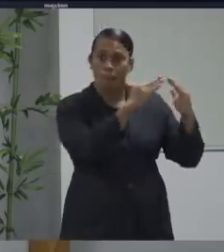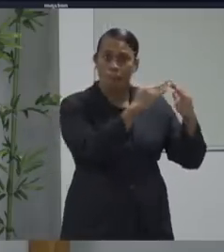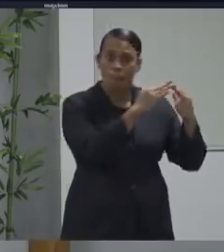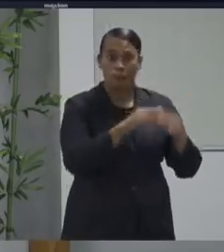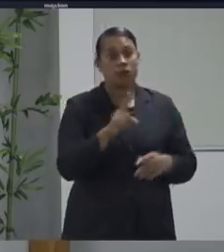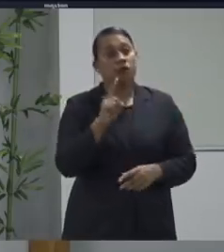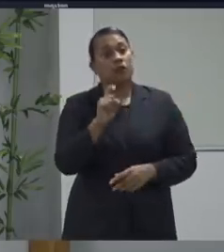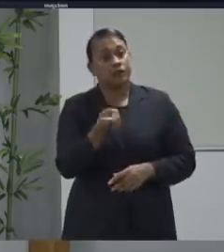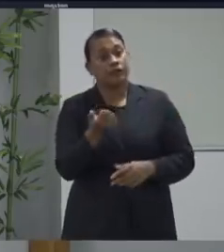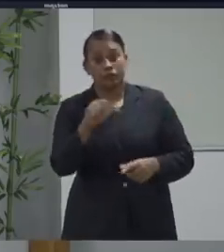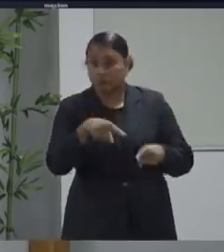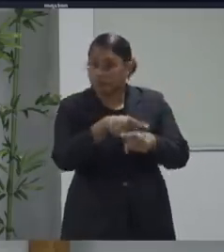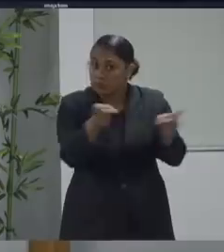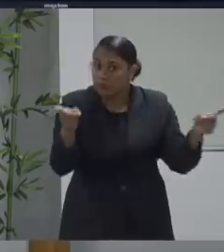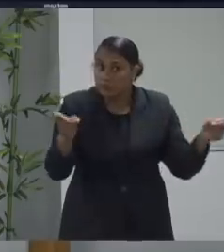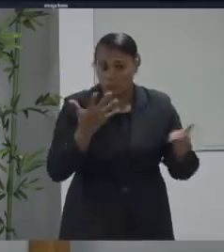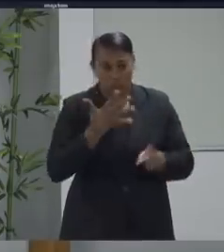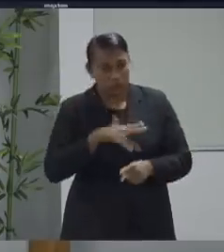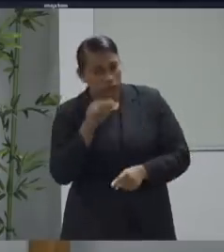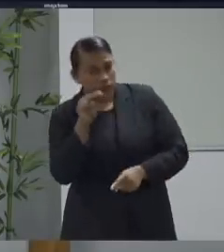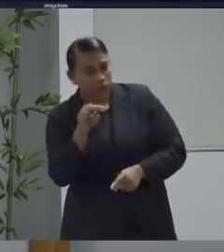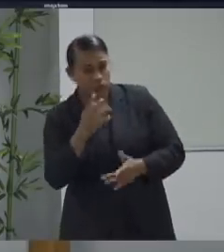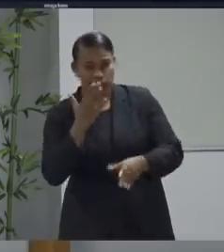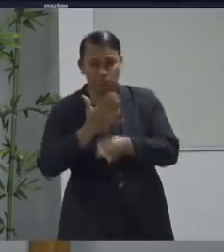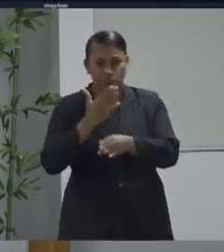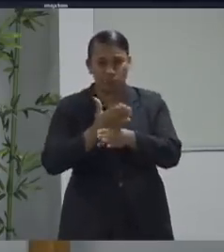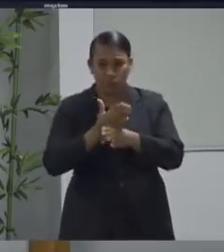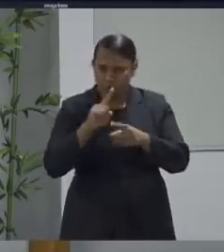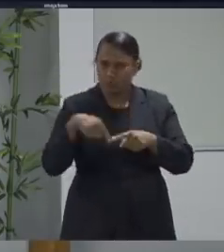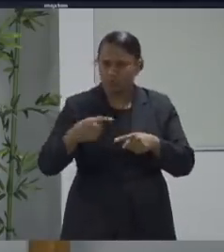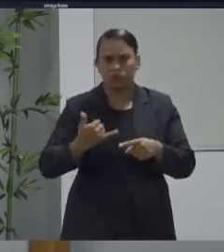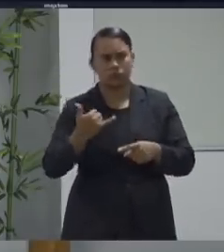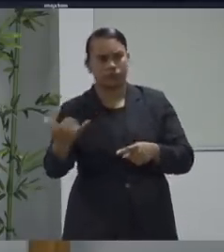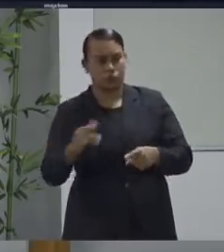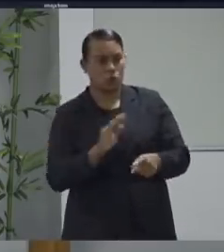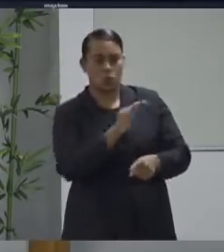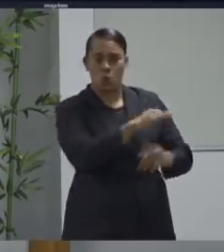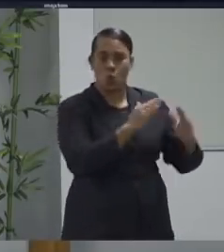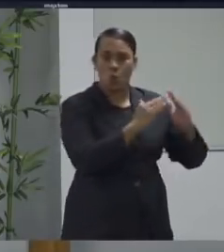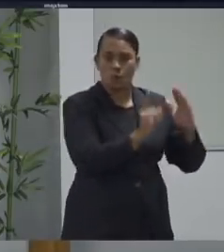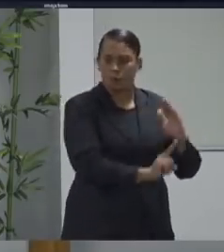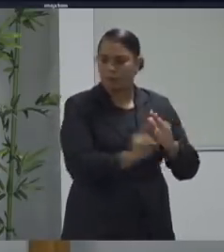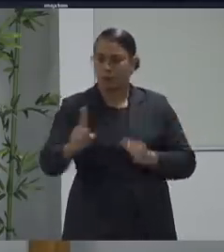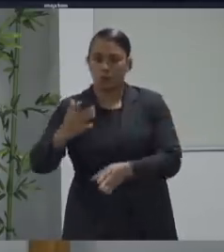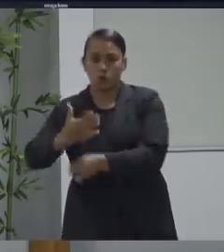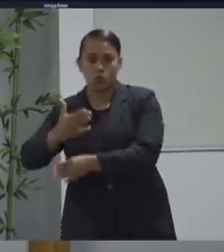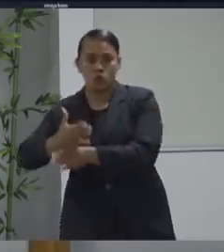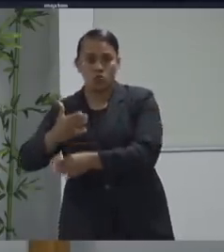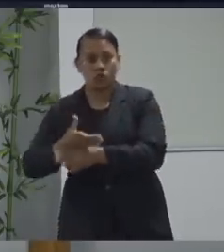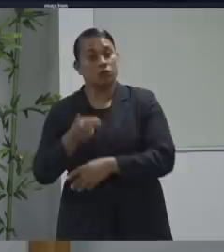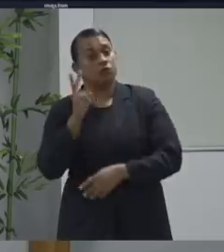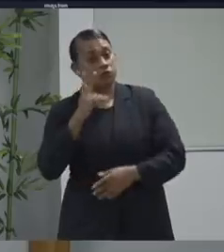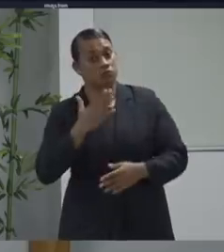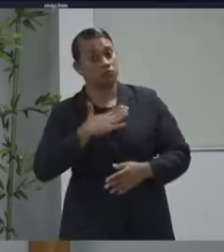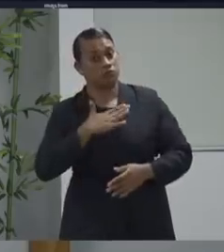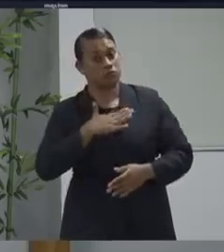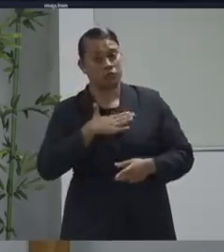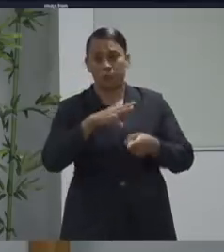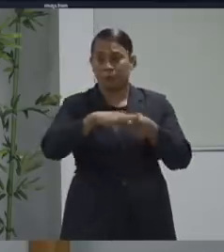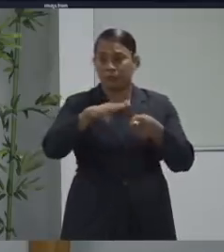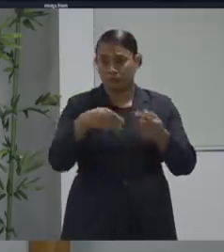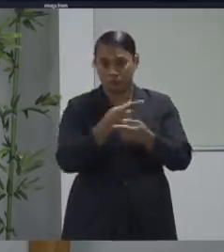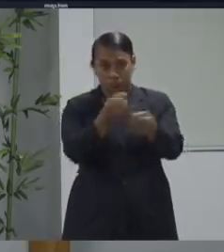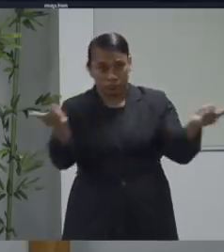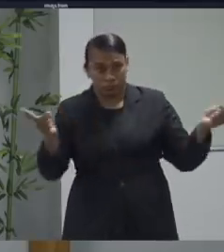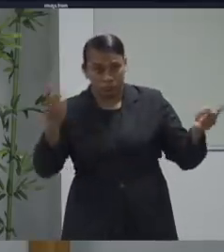depends directly on going outside. Again, my most important message to all Fijians this afternoon